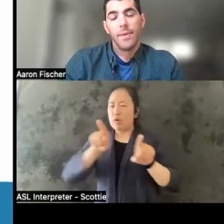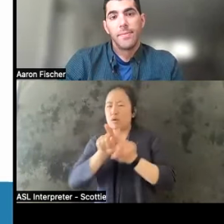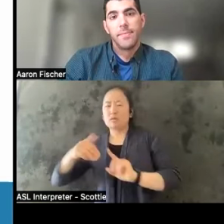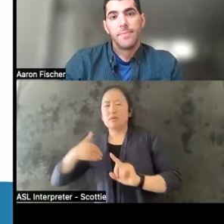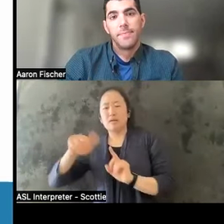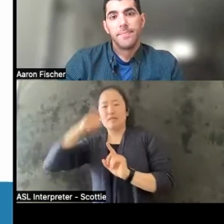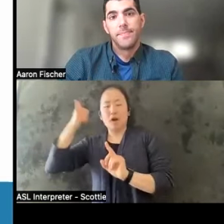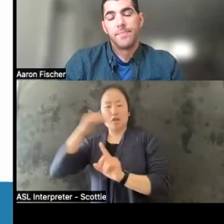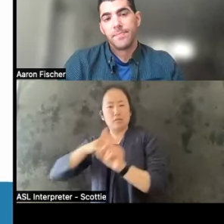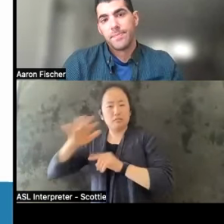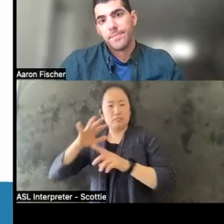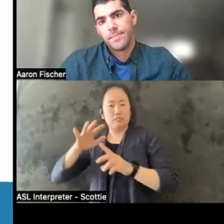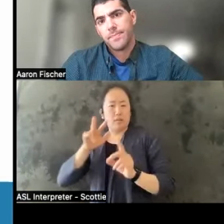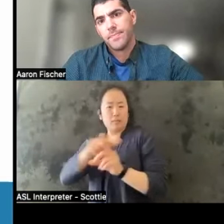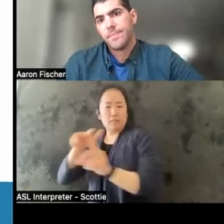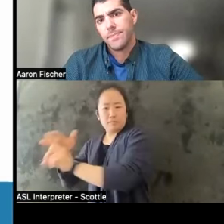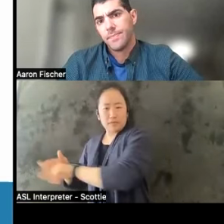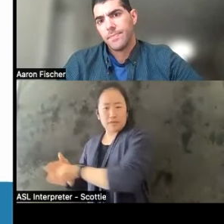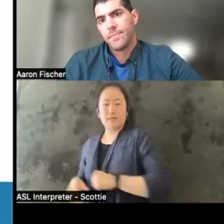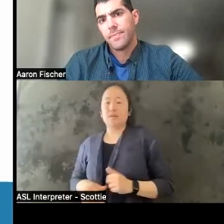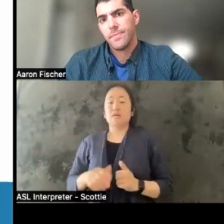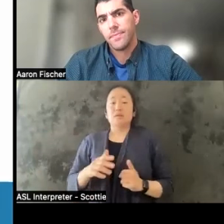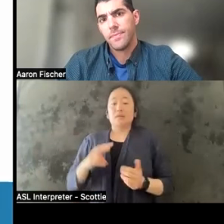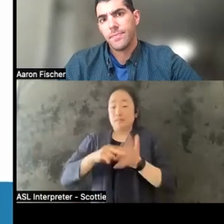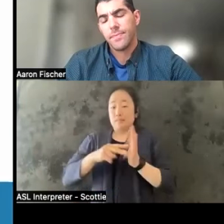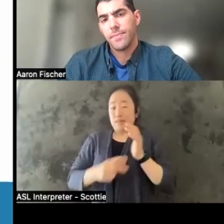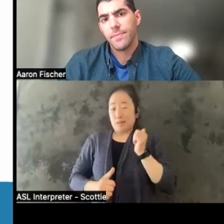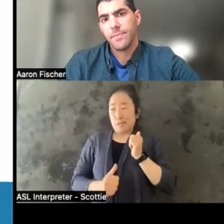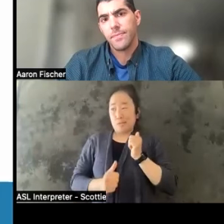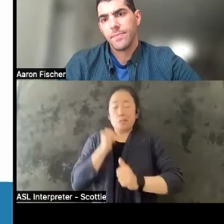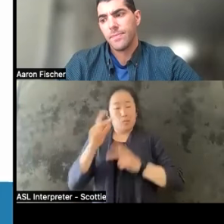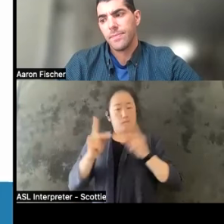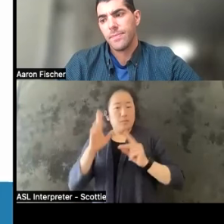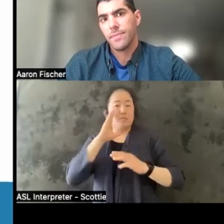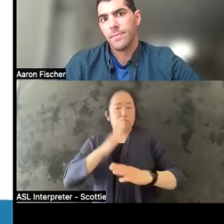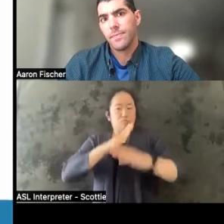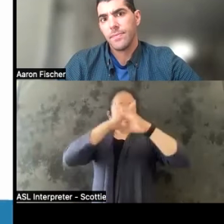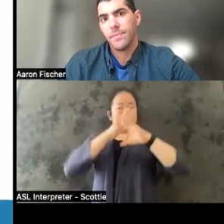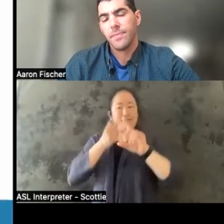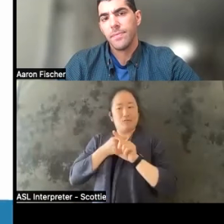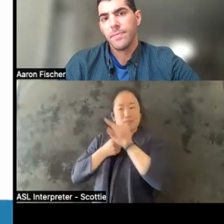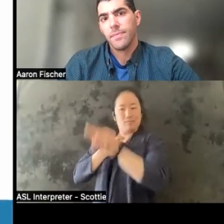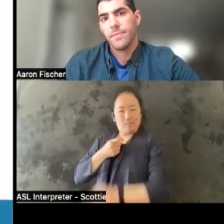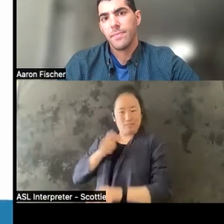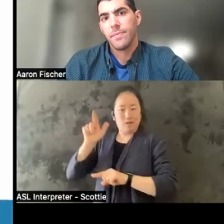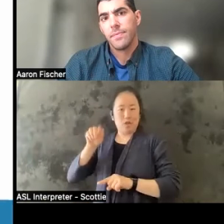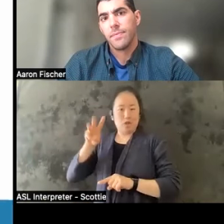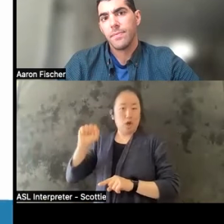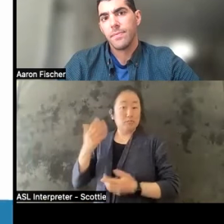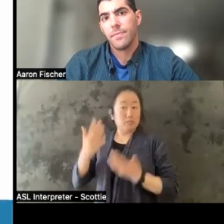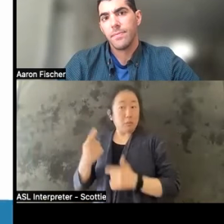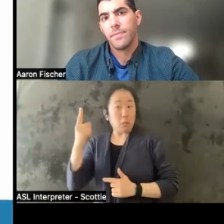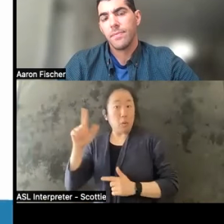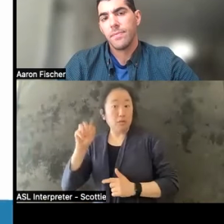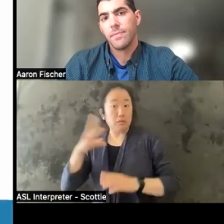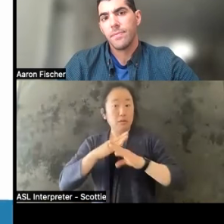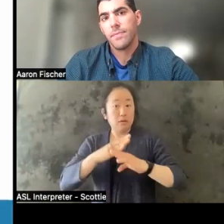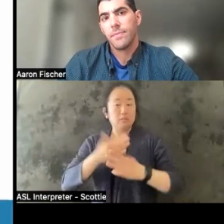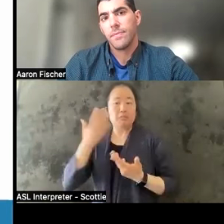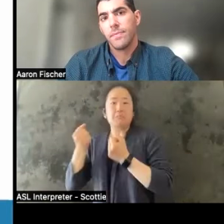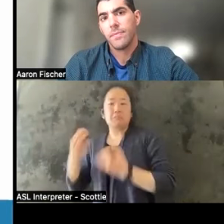people are going to be protected by one or more of these laws. The first law that is mentioned on the slide is the Americans